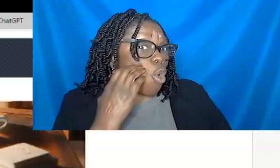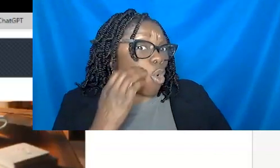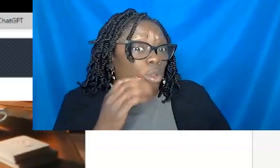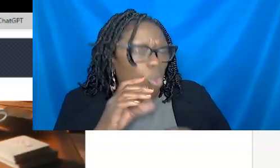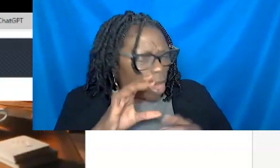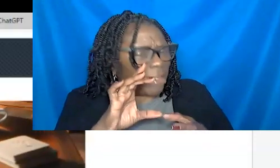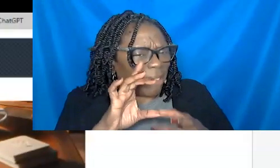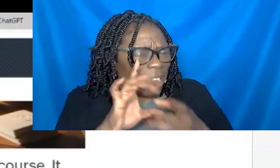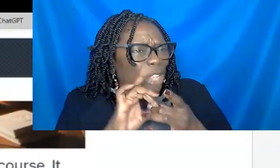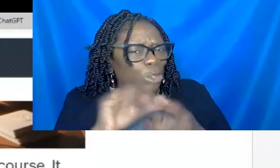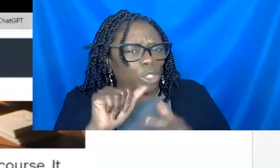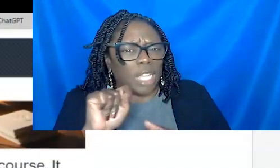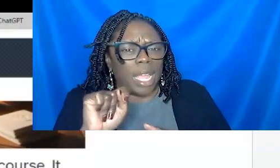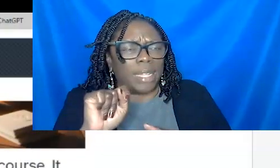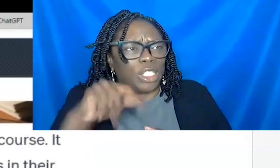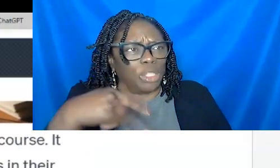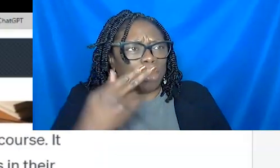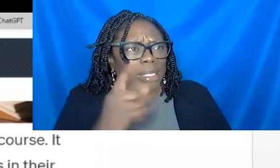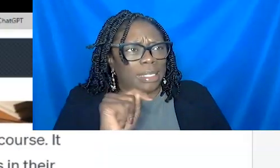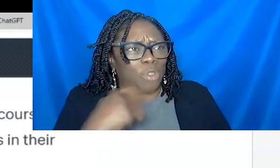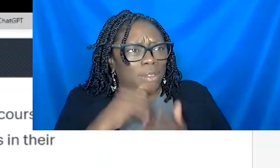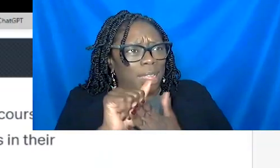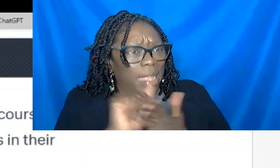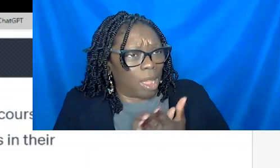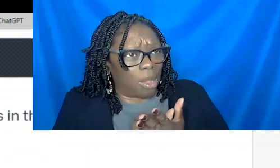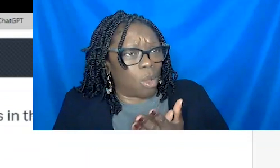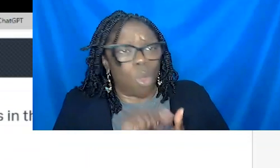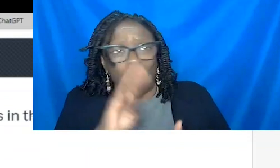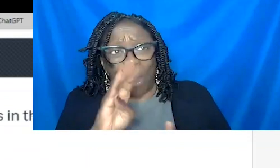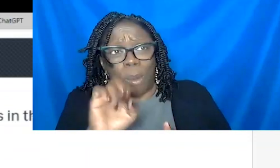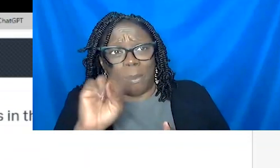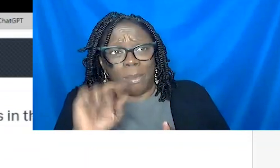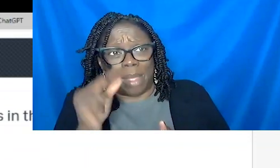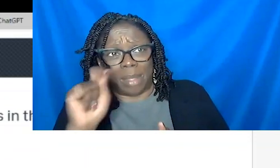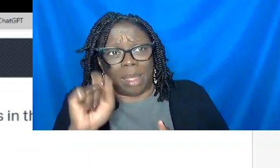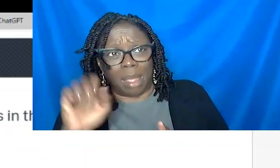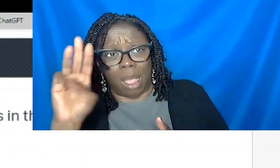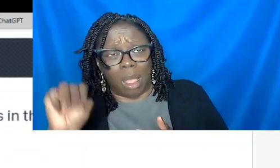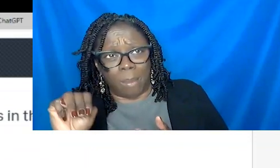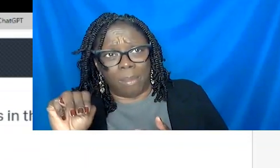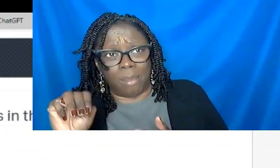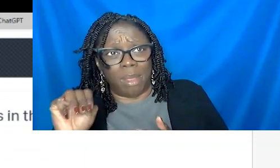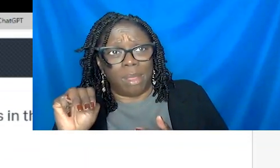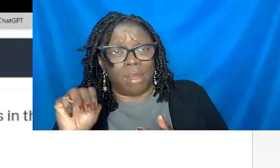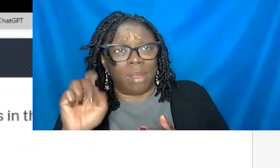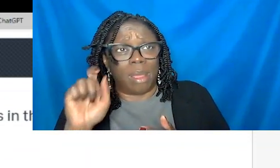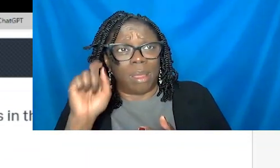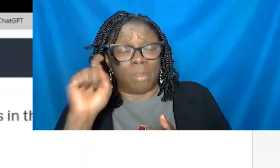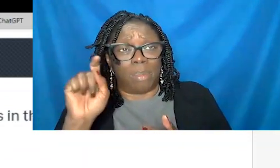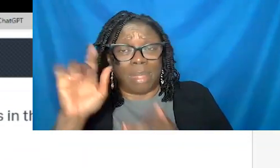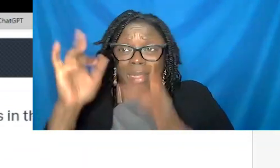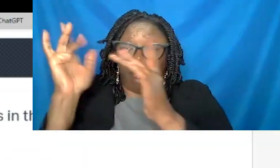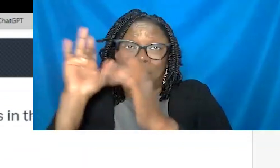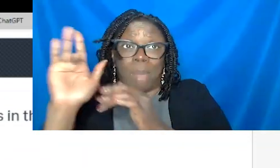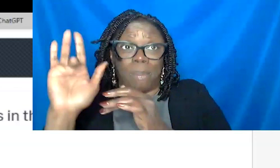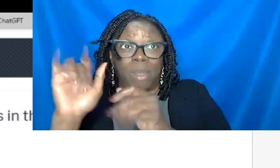into ChatGPT if you already have an account. There's also one, if you go to bing.com and click chat in the top, there's a free one that you don't have to sign in. One